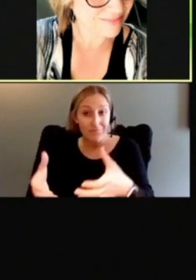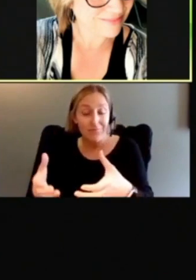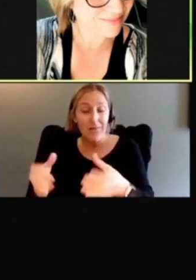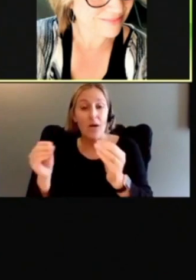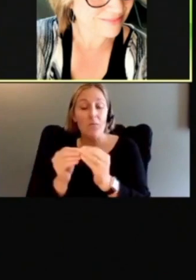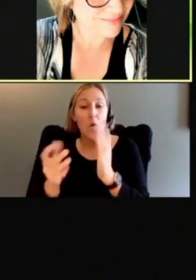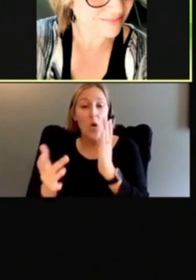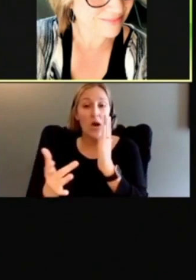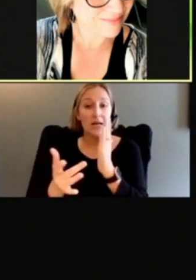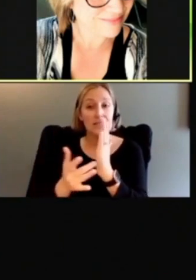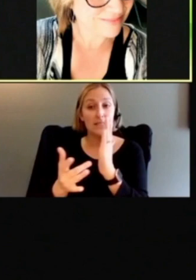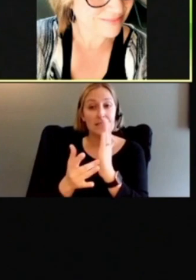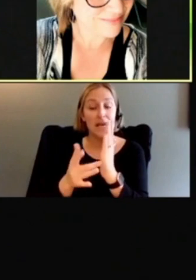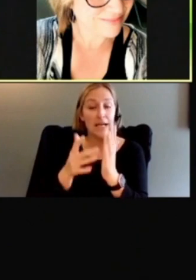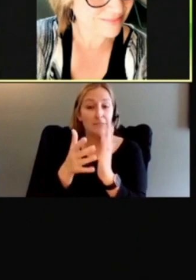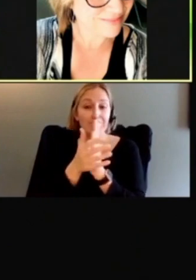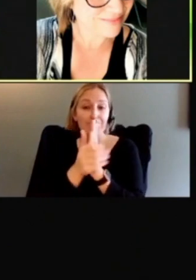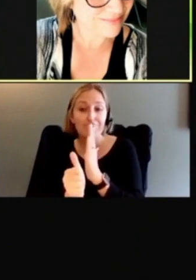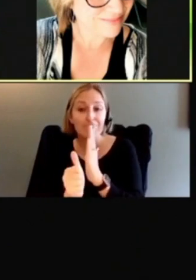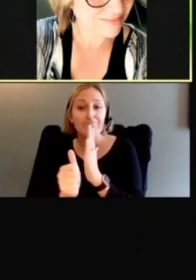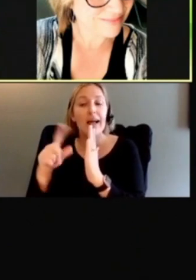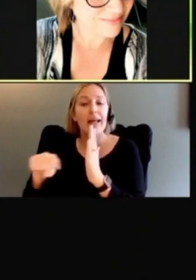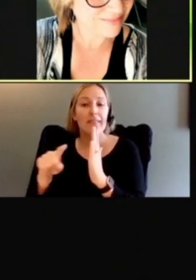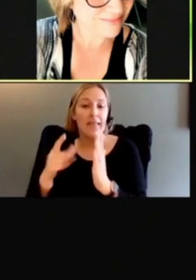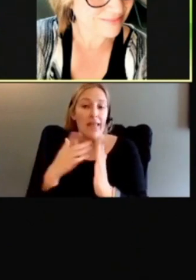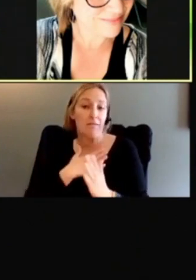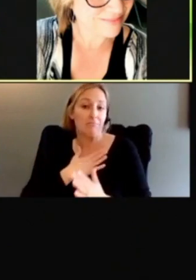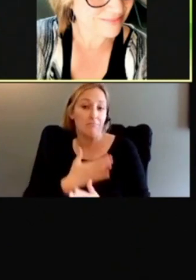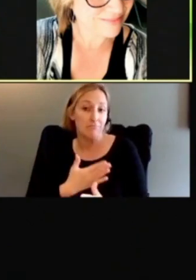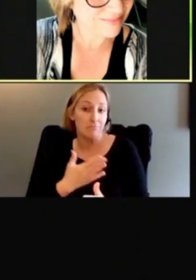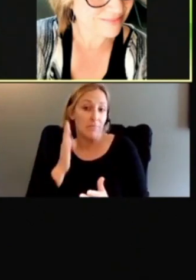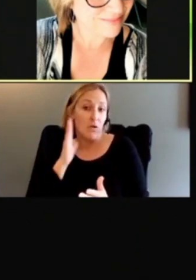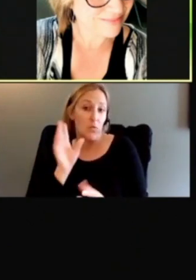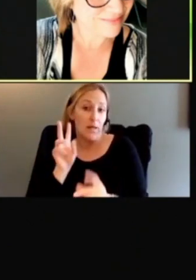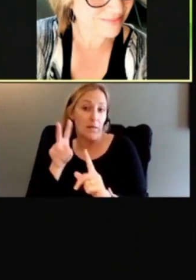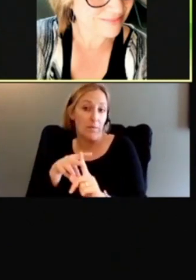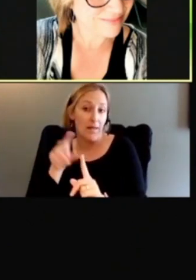to applying this to their health and wellness.